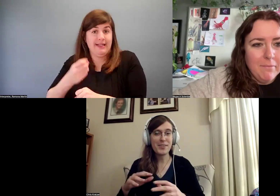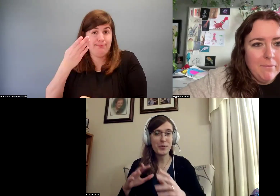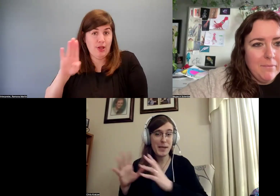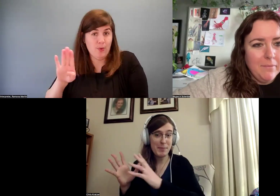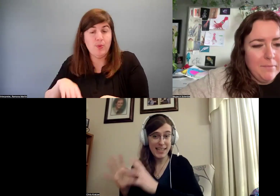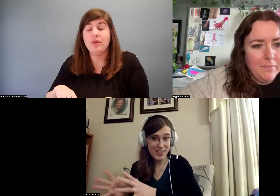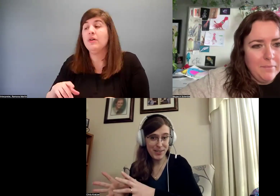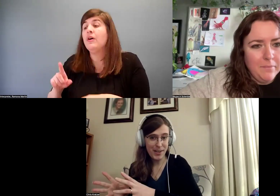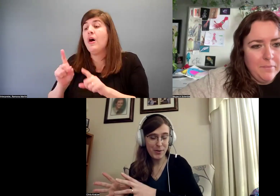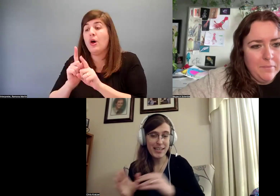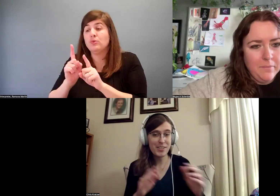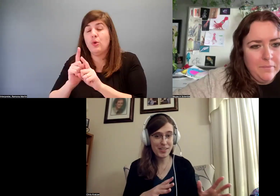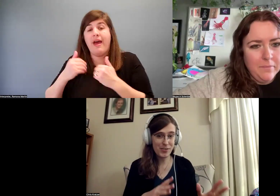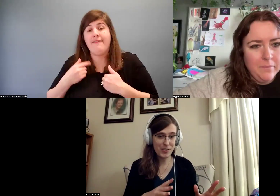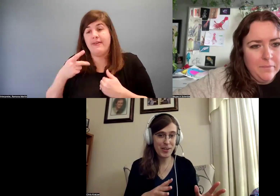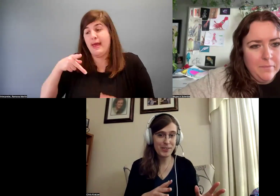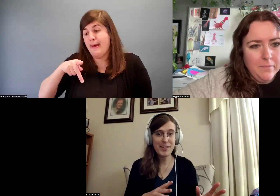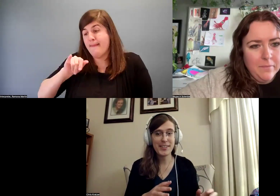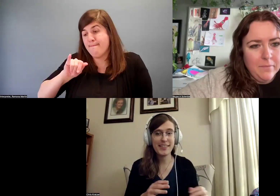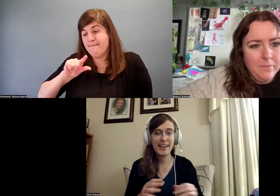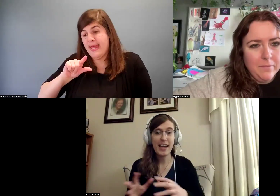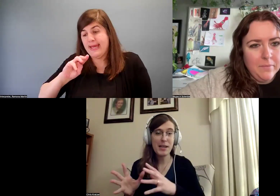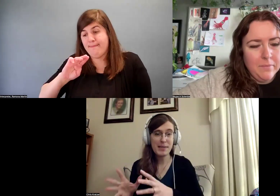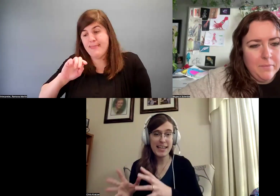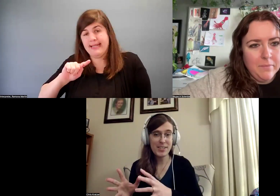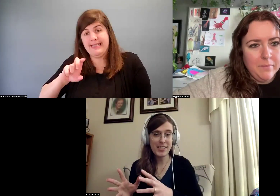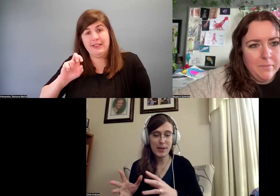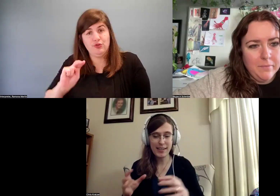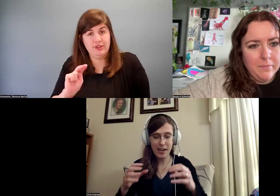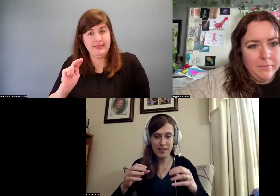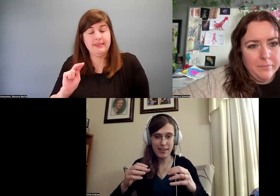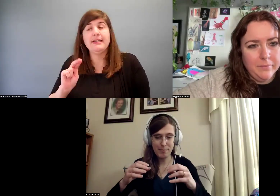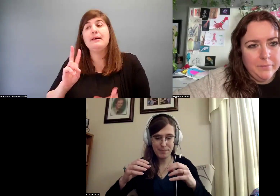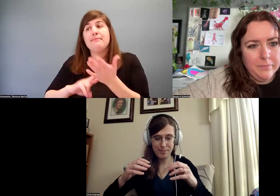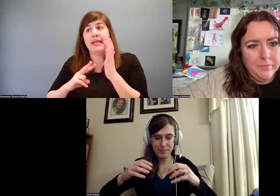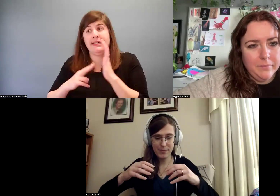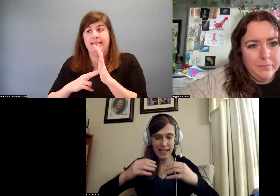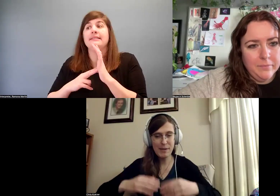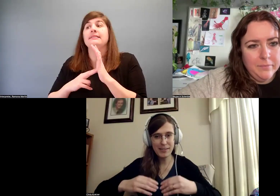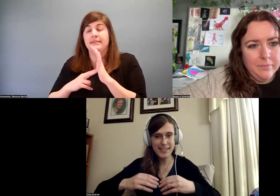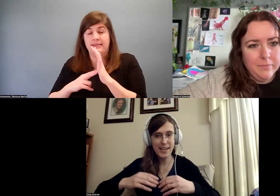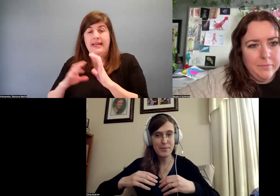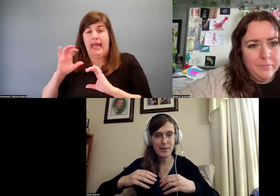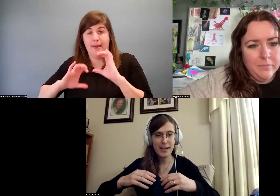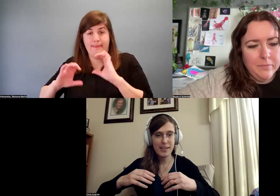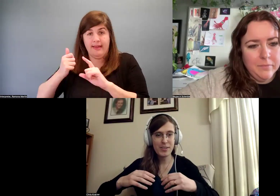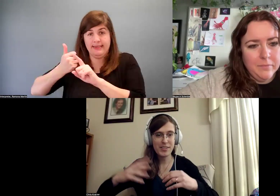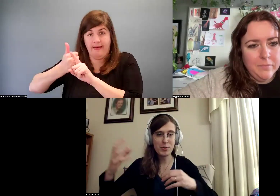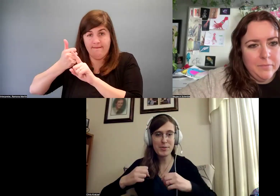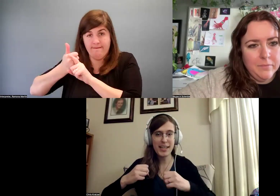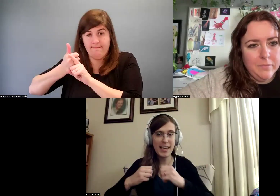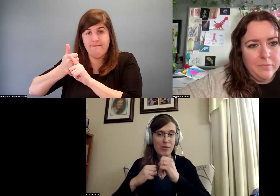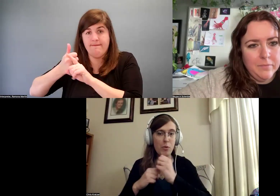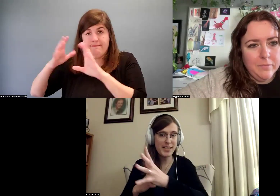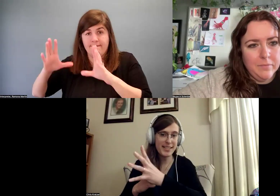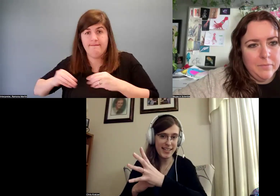there's also pigmentation, though, in addition to structural coloration. And pigmentation is when the chemical itself just